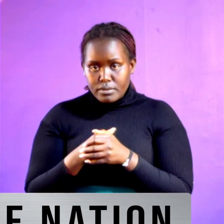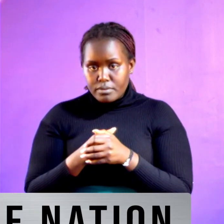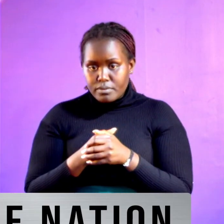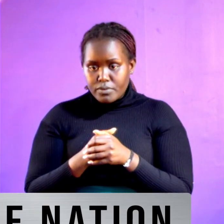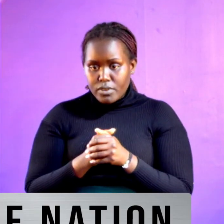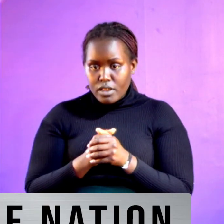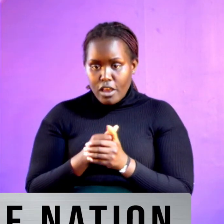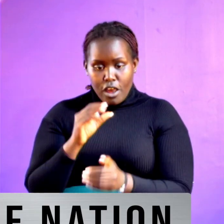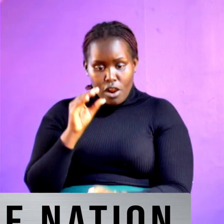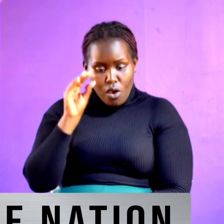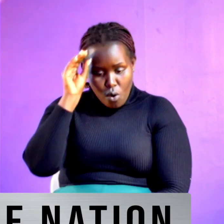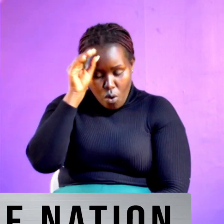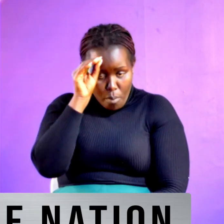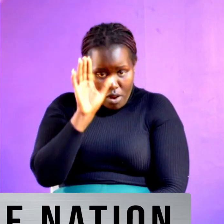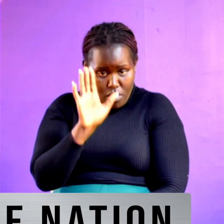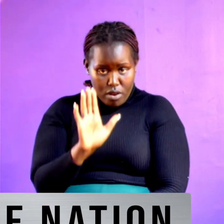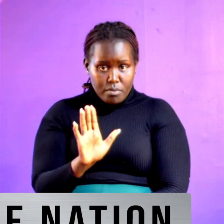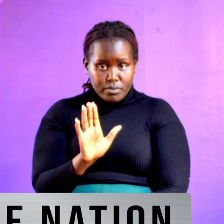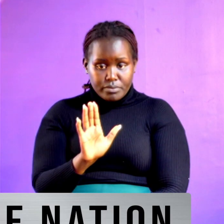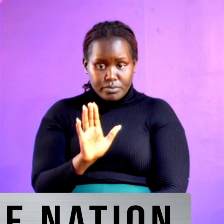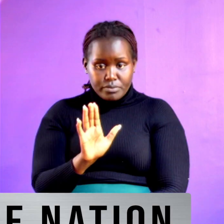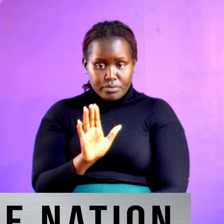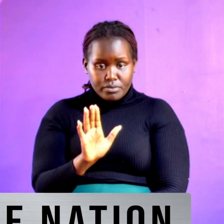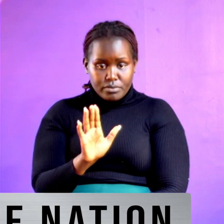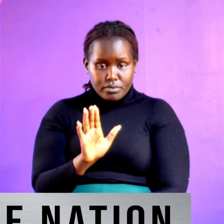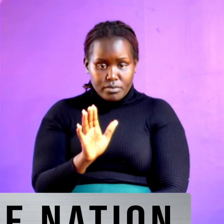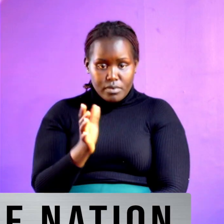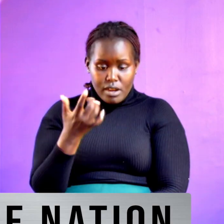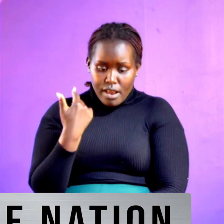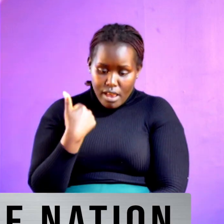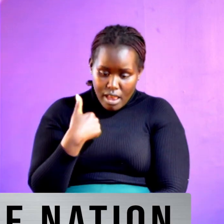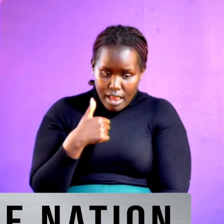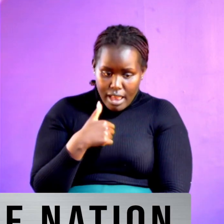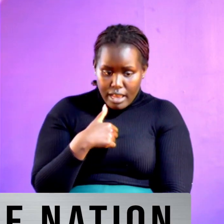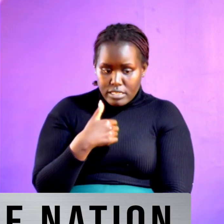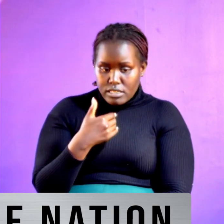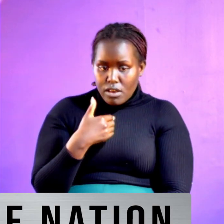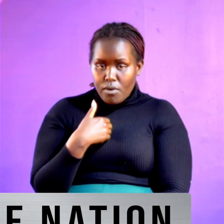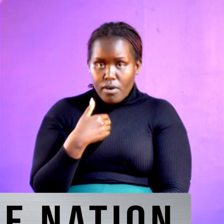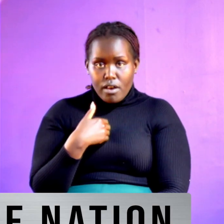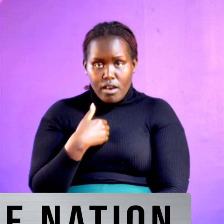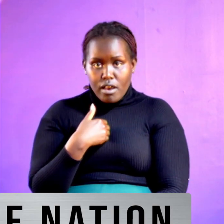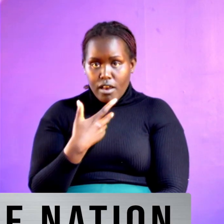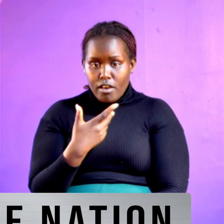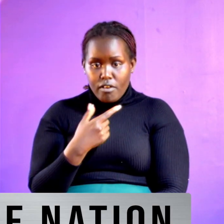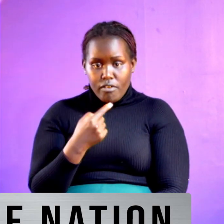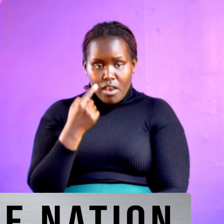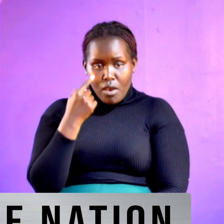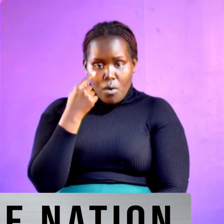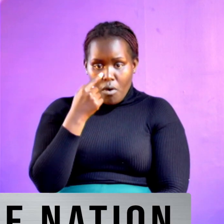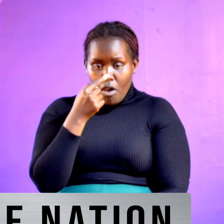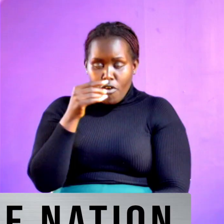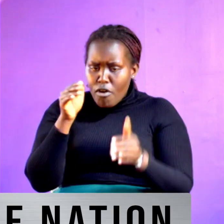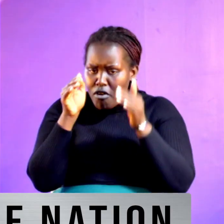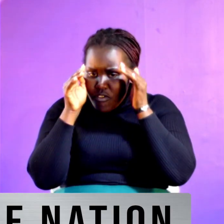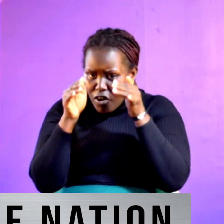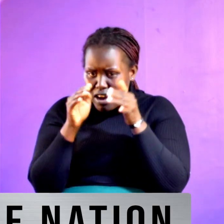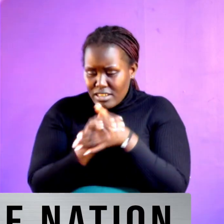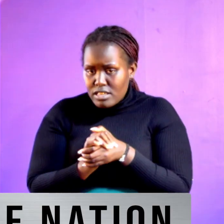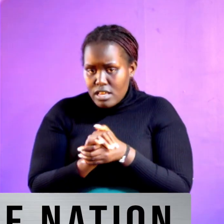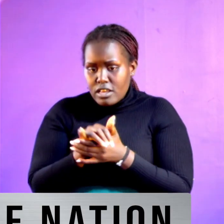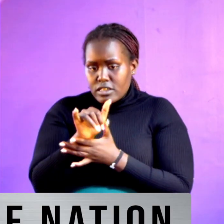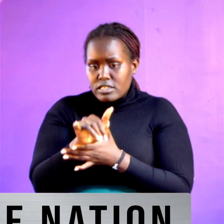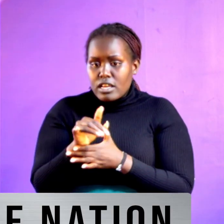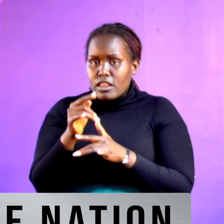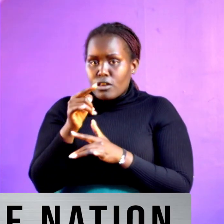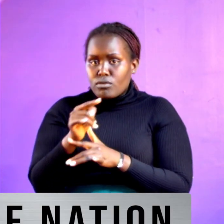In your opinion, are we still having our eyes on the ball? Is that the correct thing